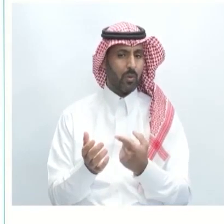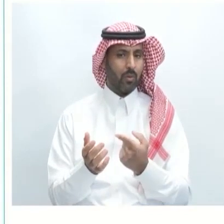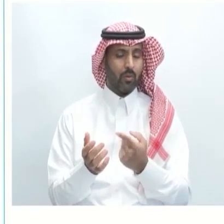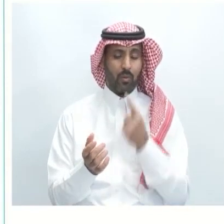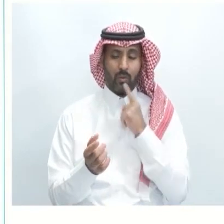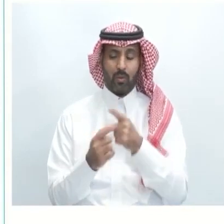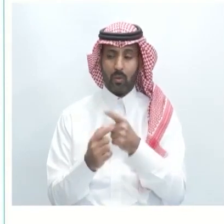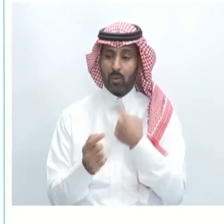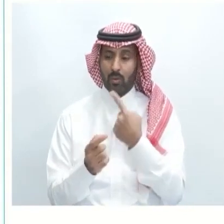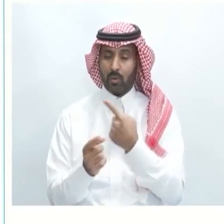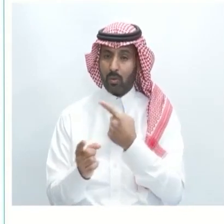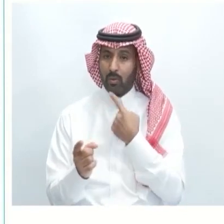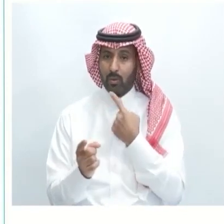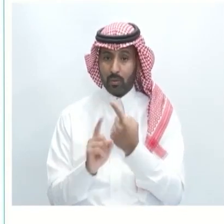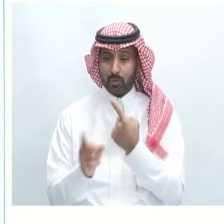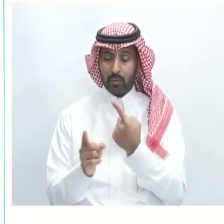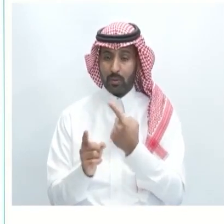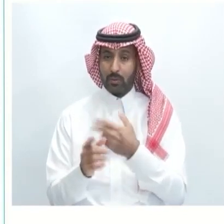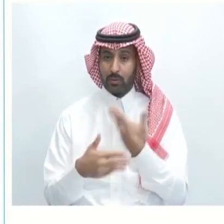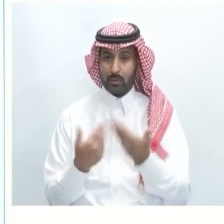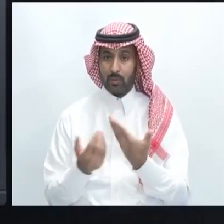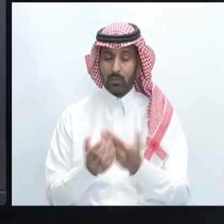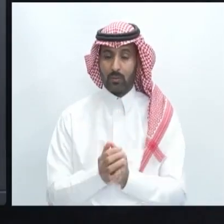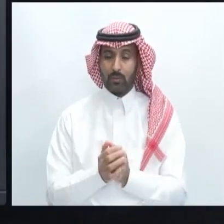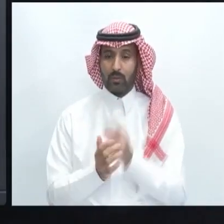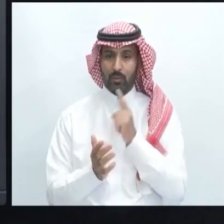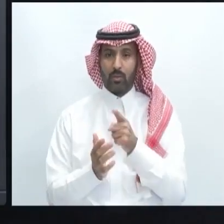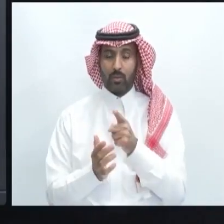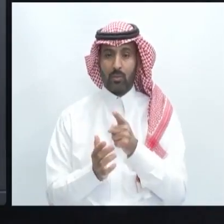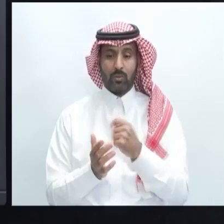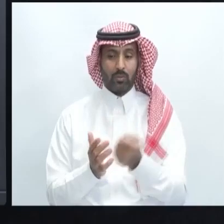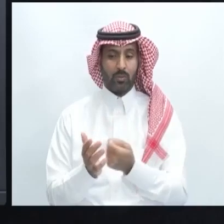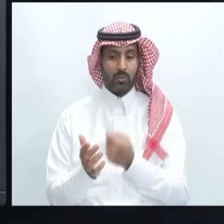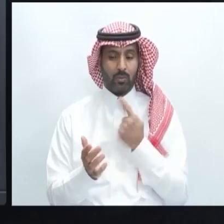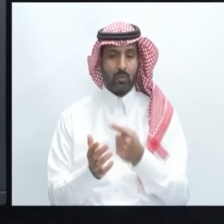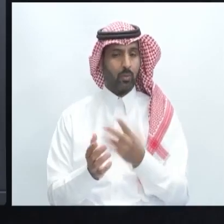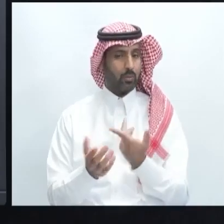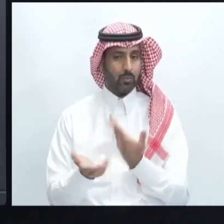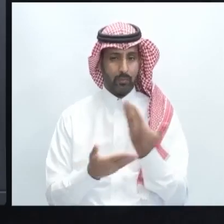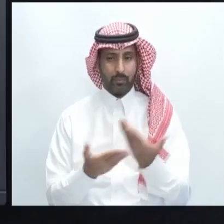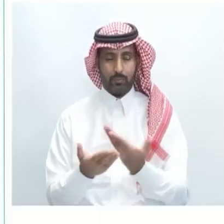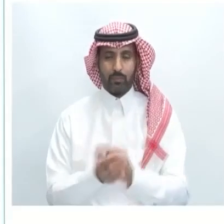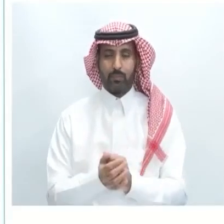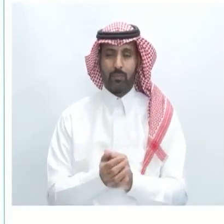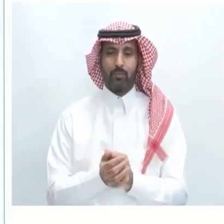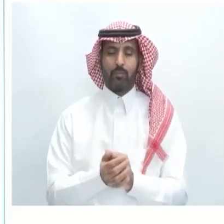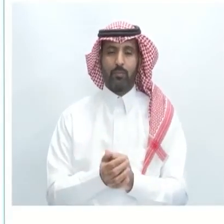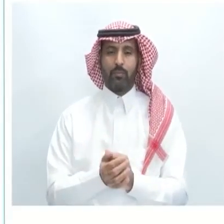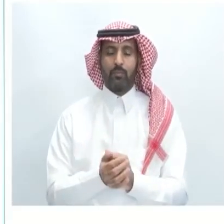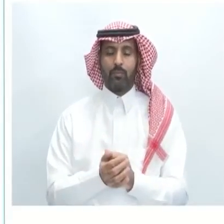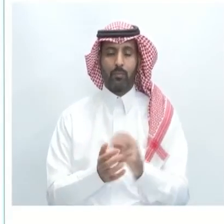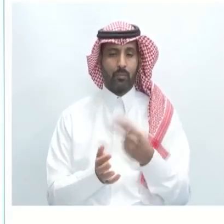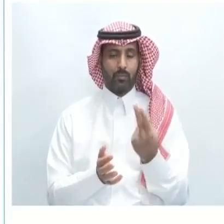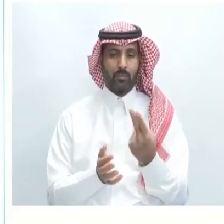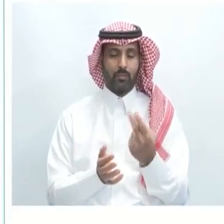decide on the hoax you write about. So you have, of course, you have to decide which hoax you're going to write about. Number